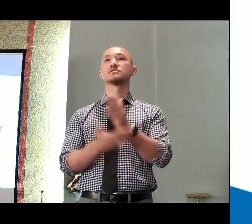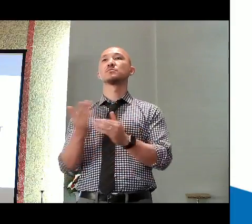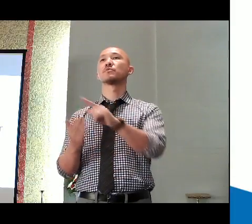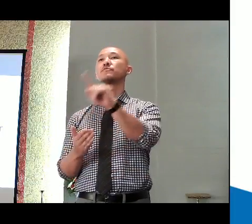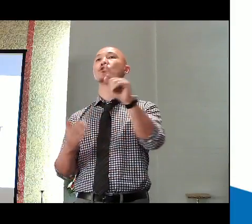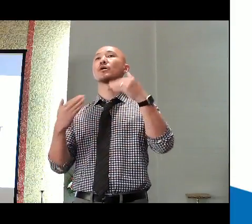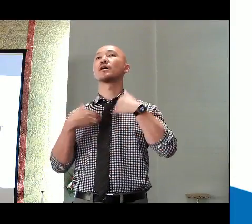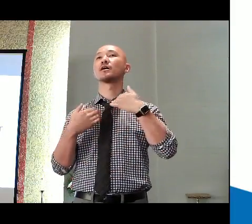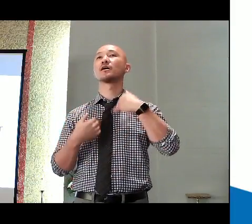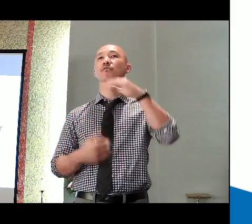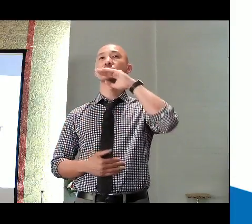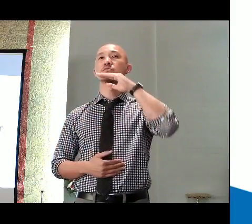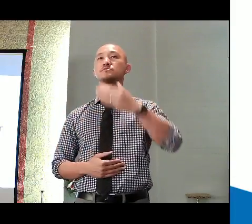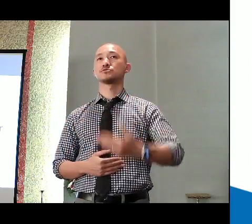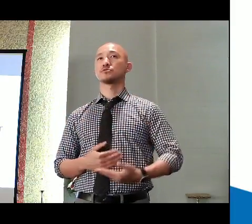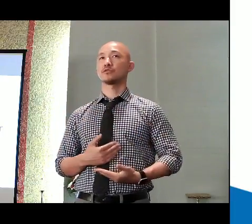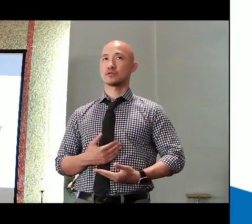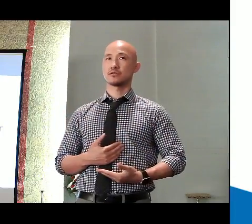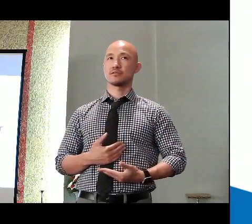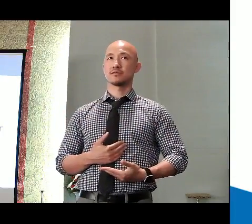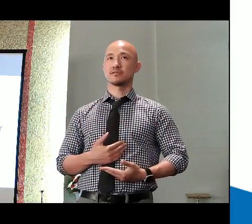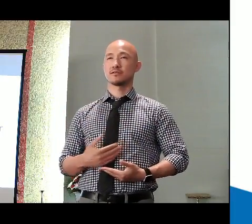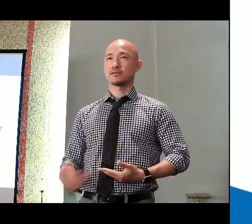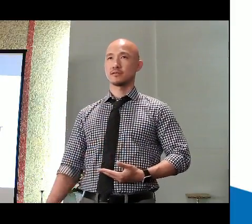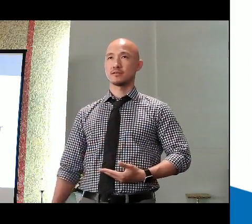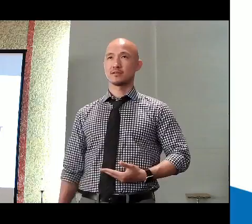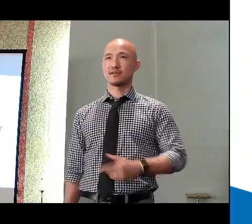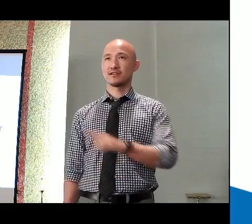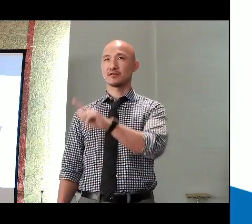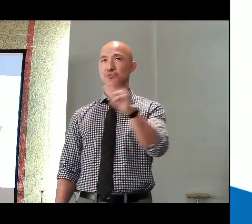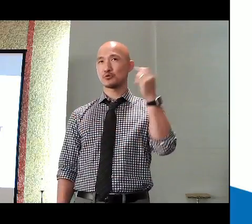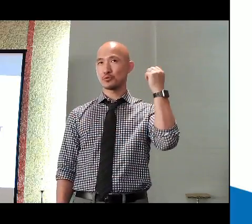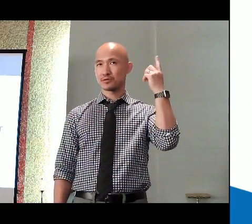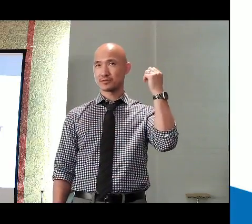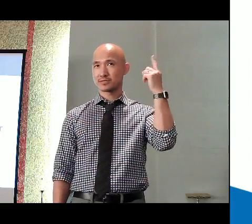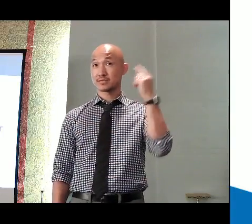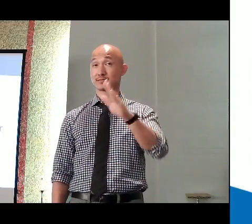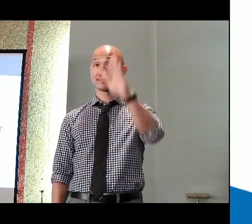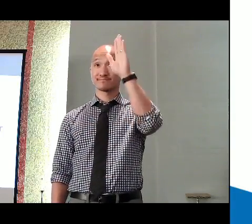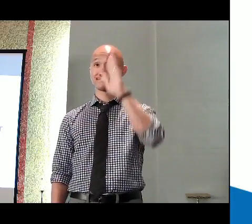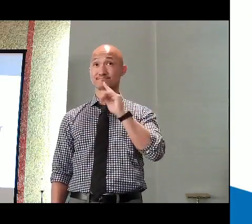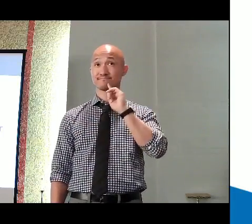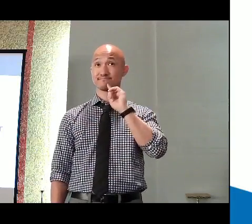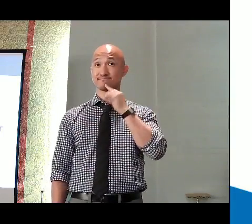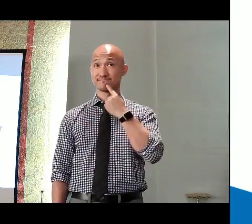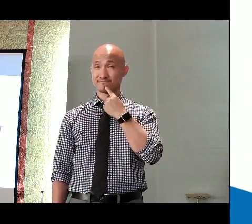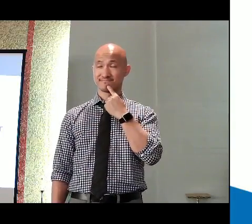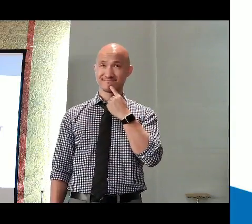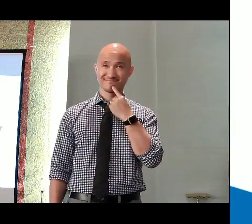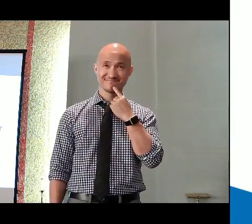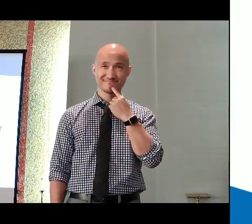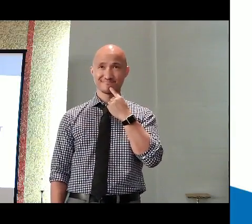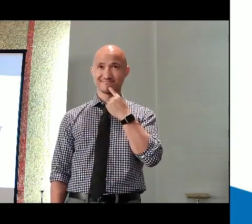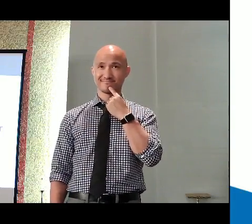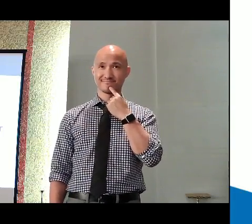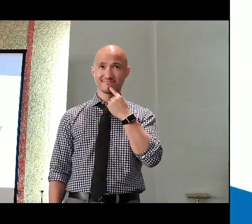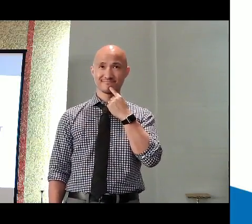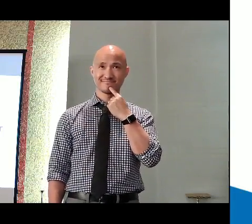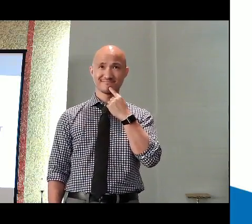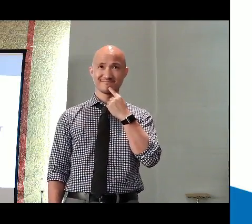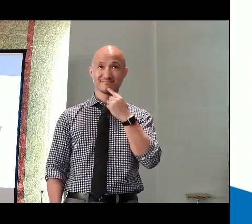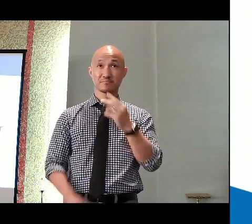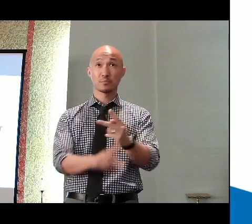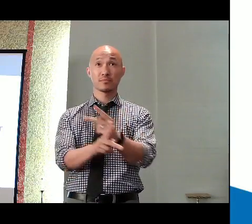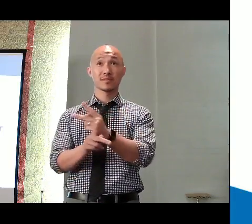daughters, some of you dads who have daughters, I think you're going to understand God's seriousness when it comes to pairing your daughter